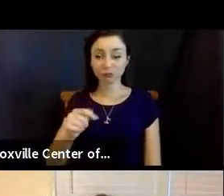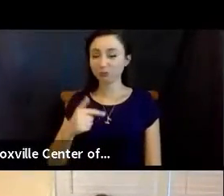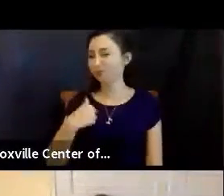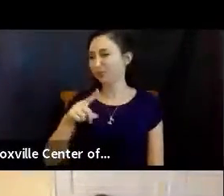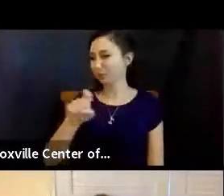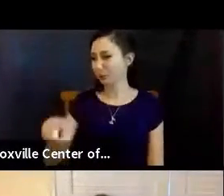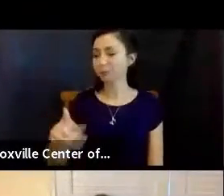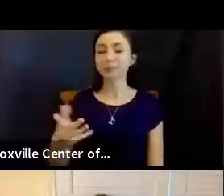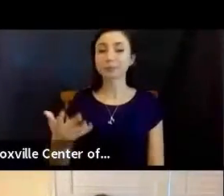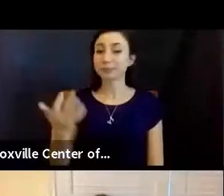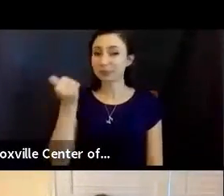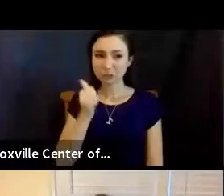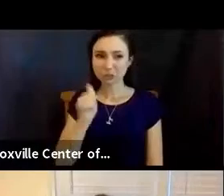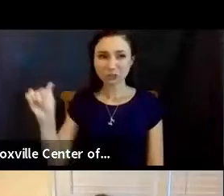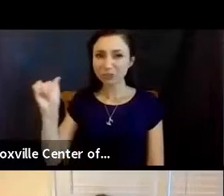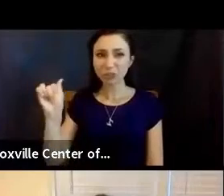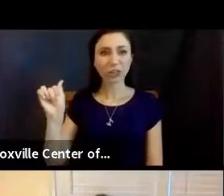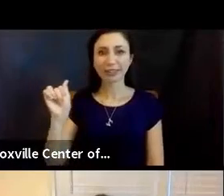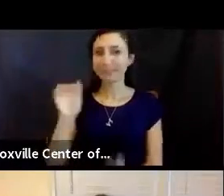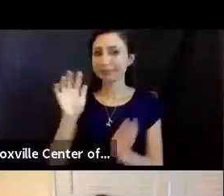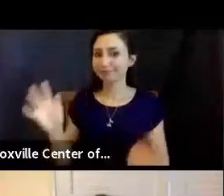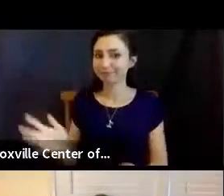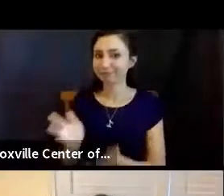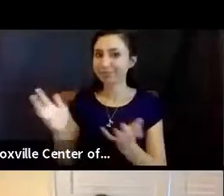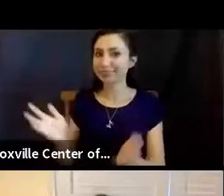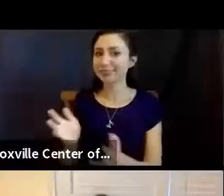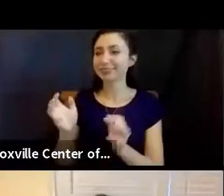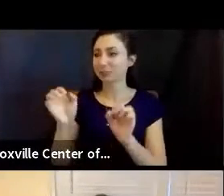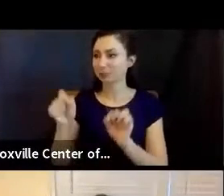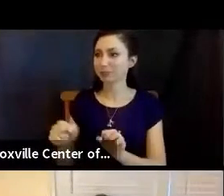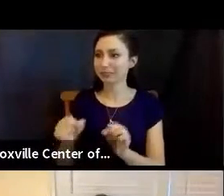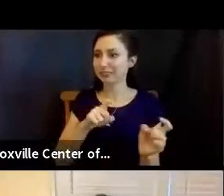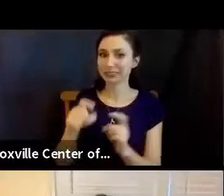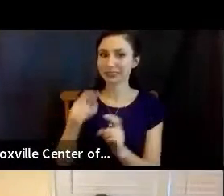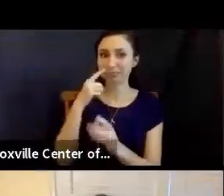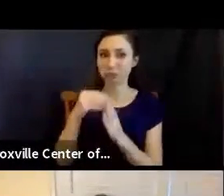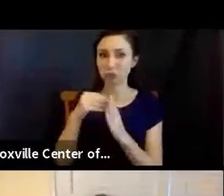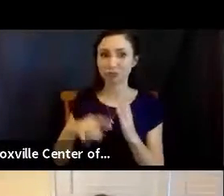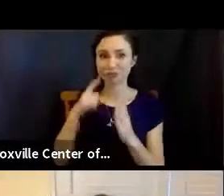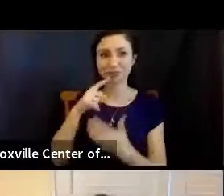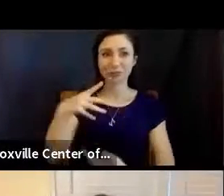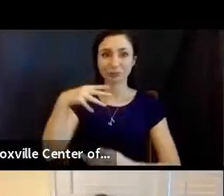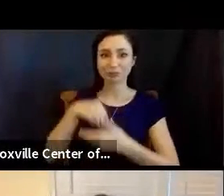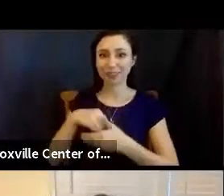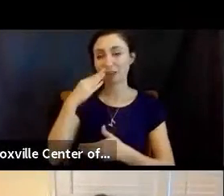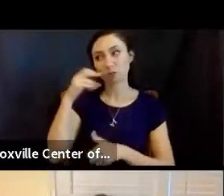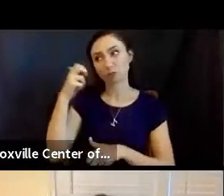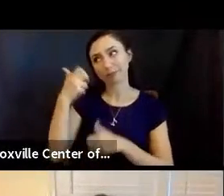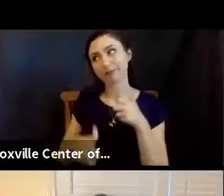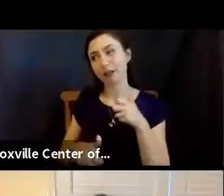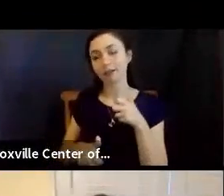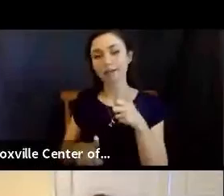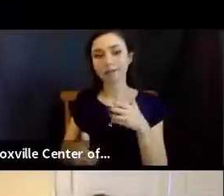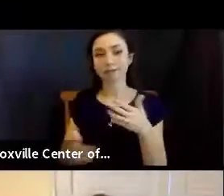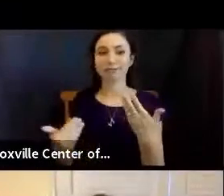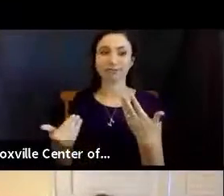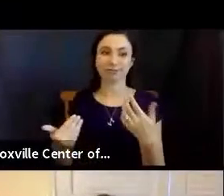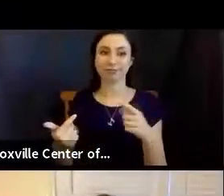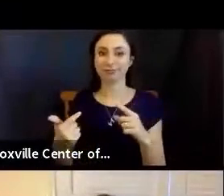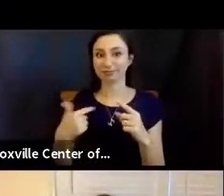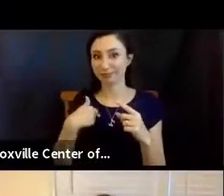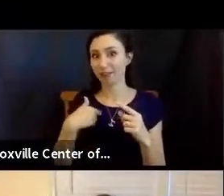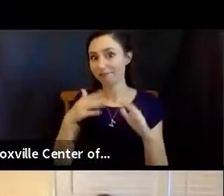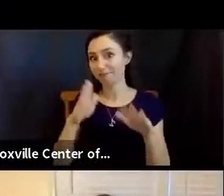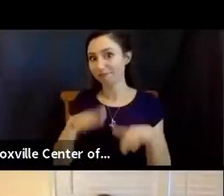Gregg, are there any incentives that we can get the students to participate more? I mean, it's tough, I know, having had children